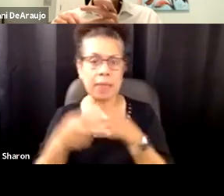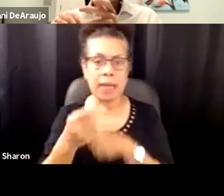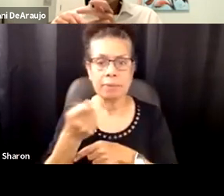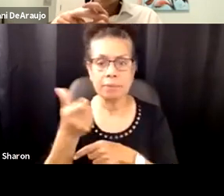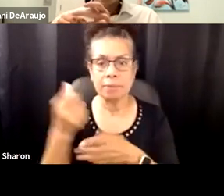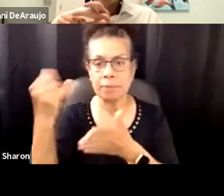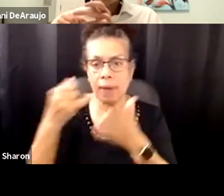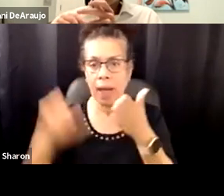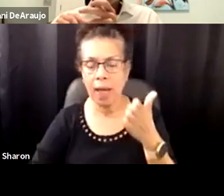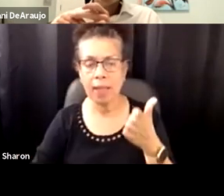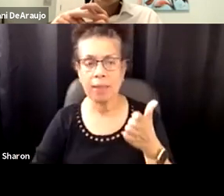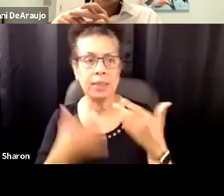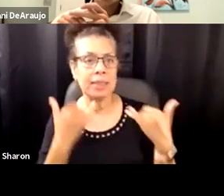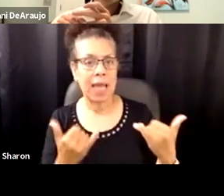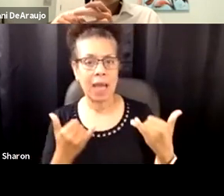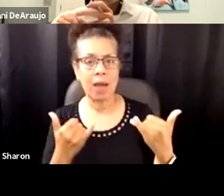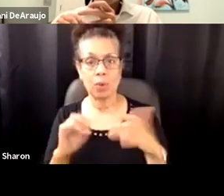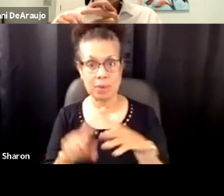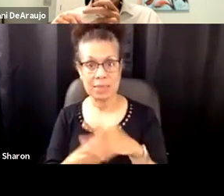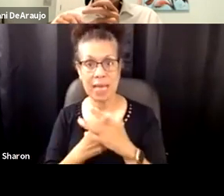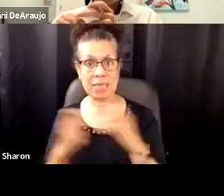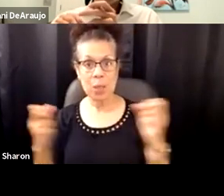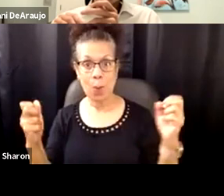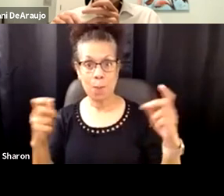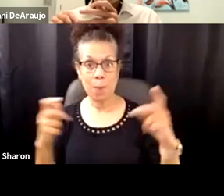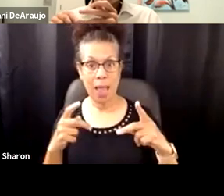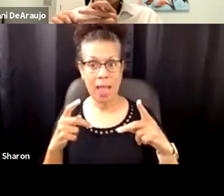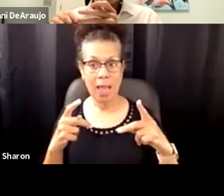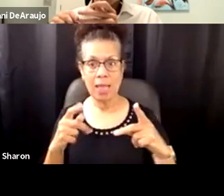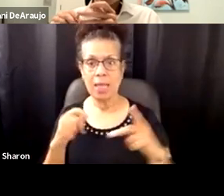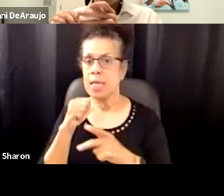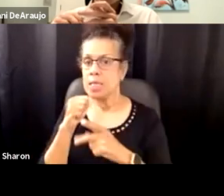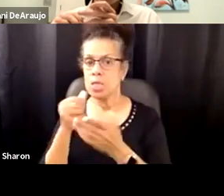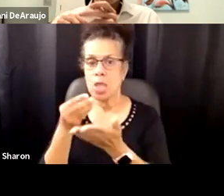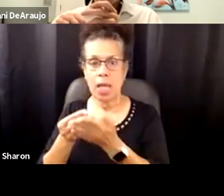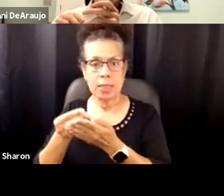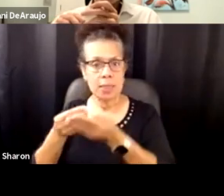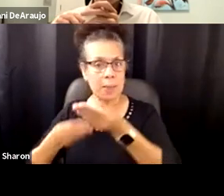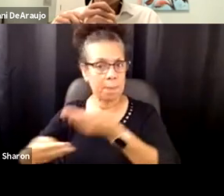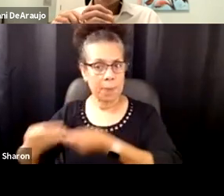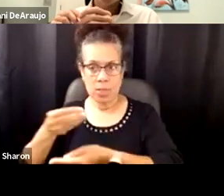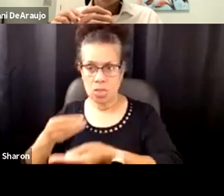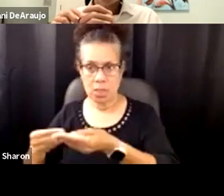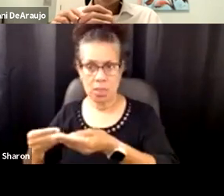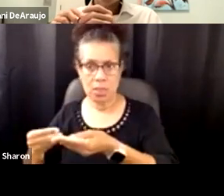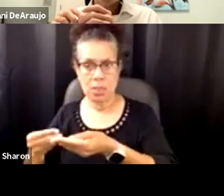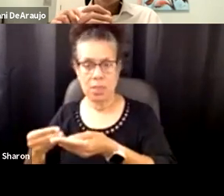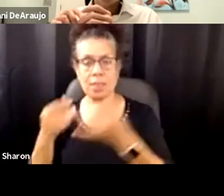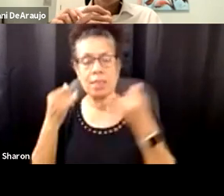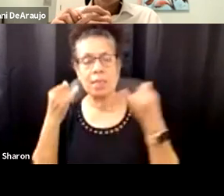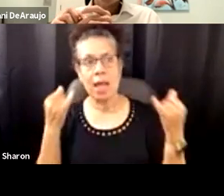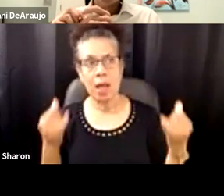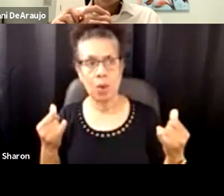been many of them will be able to build back and it has not been the budget issues um it has been